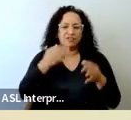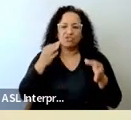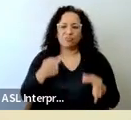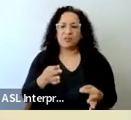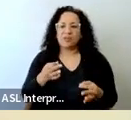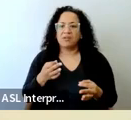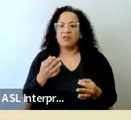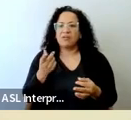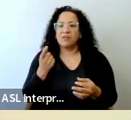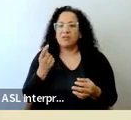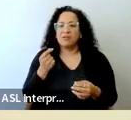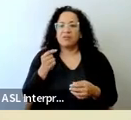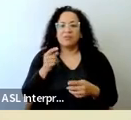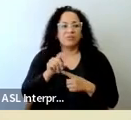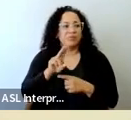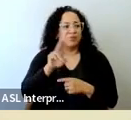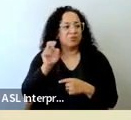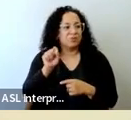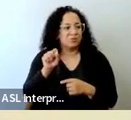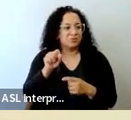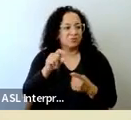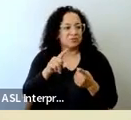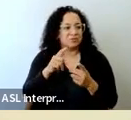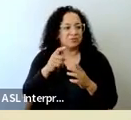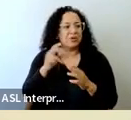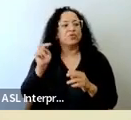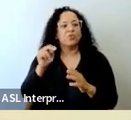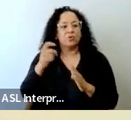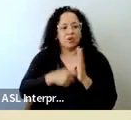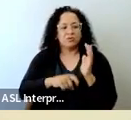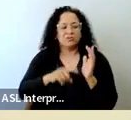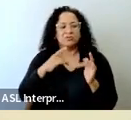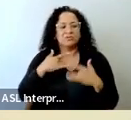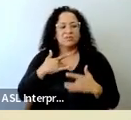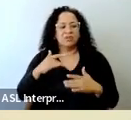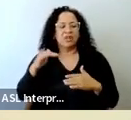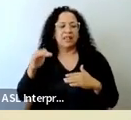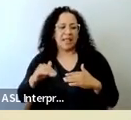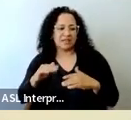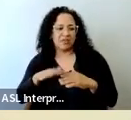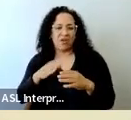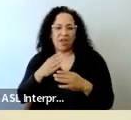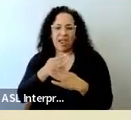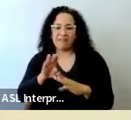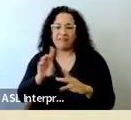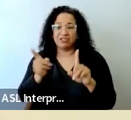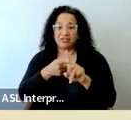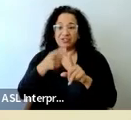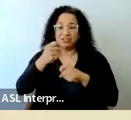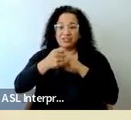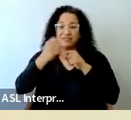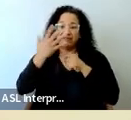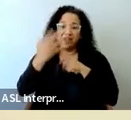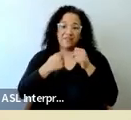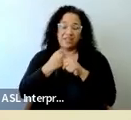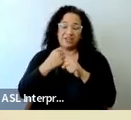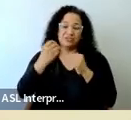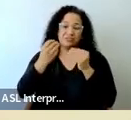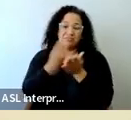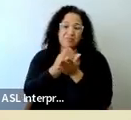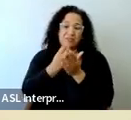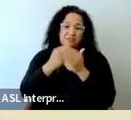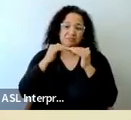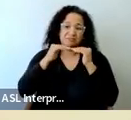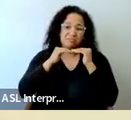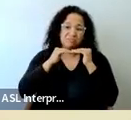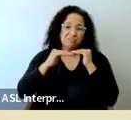was POS costs tended to be neutral to less on average. After the first 5 years, you really saw a flattening out, whereas in traditional